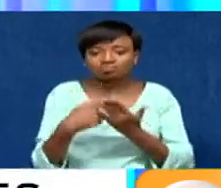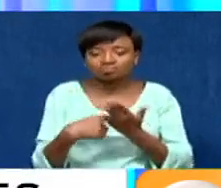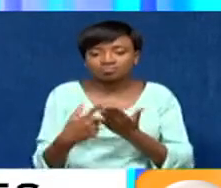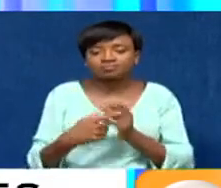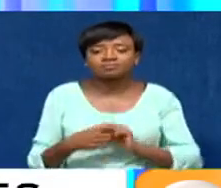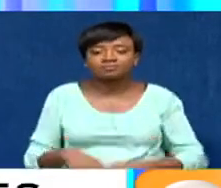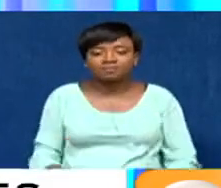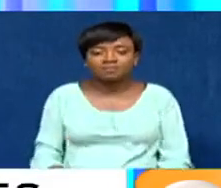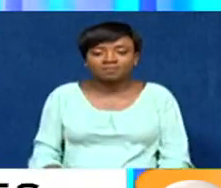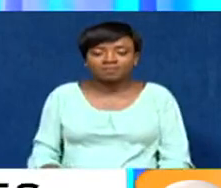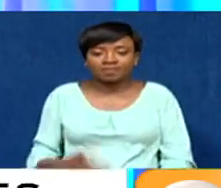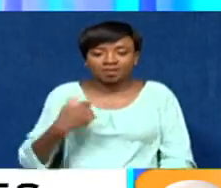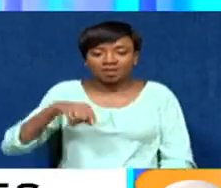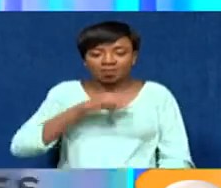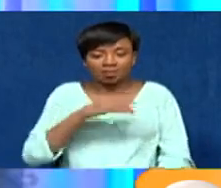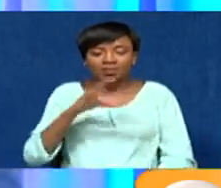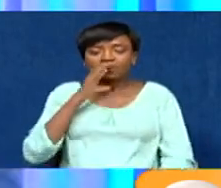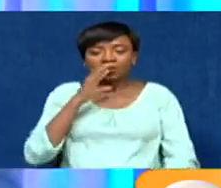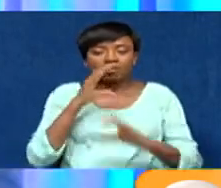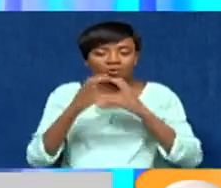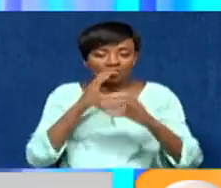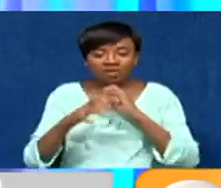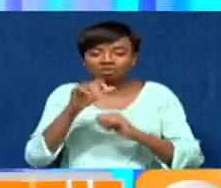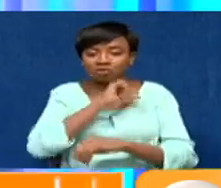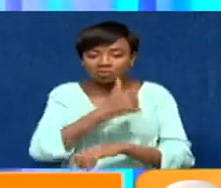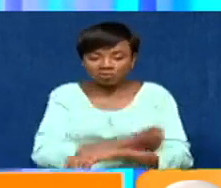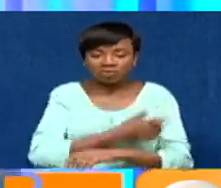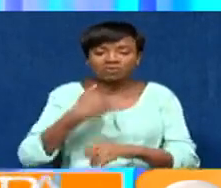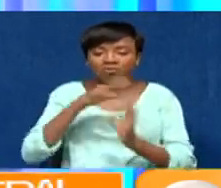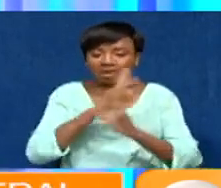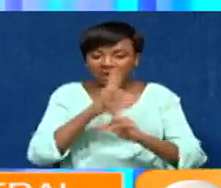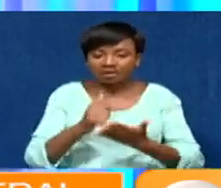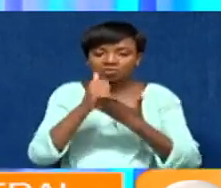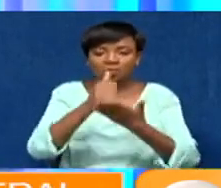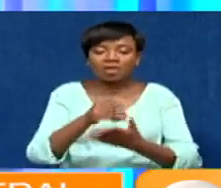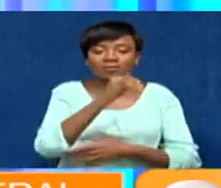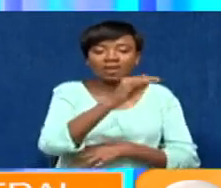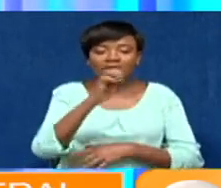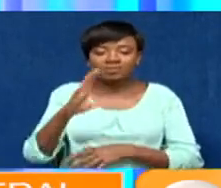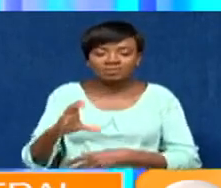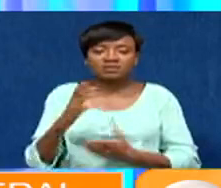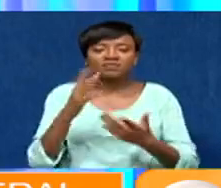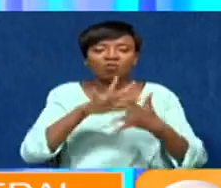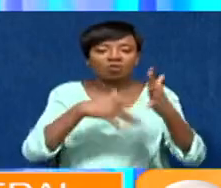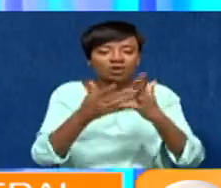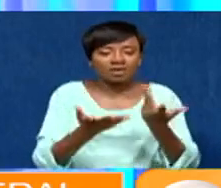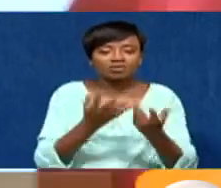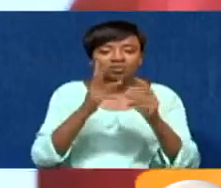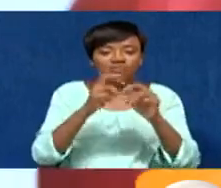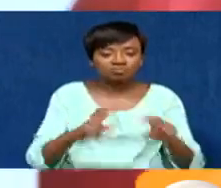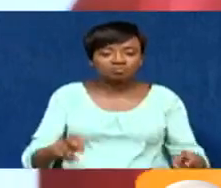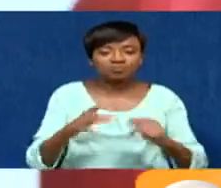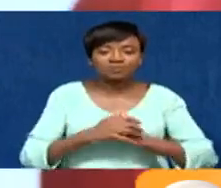On our part as the Communication Authority, we are committed to facilitating the IEBC on the issue of network coverage for results